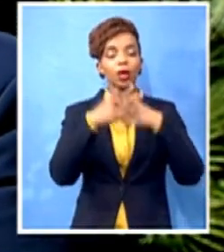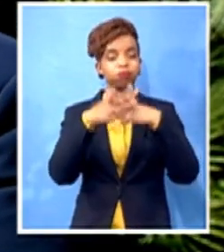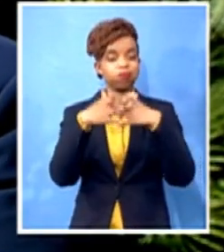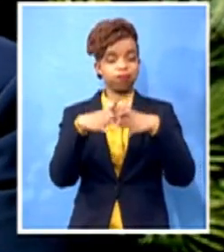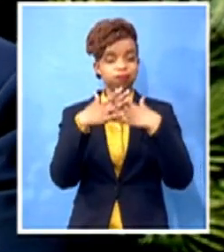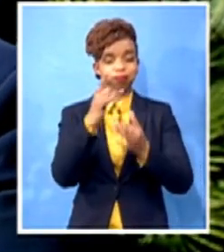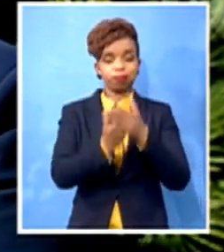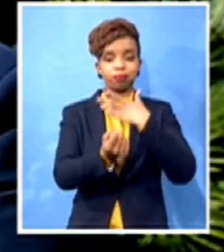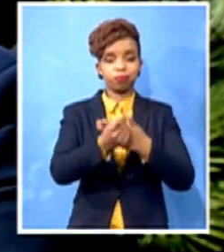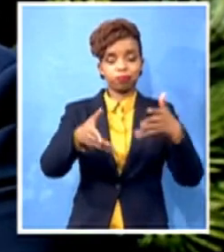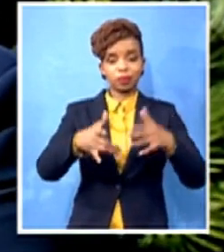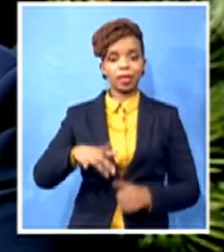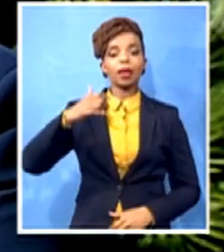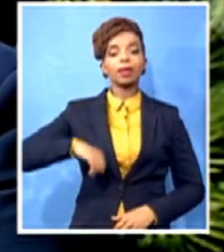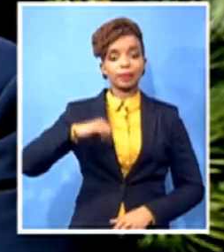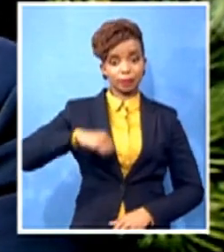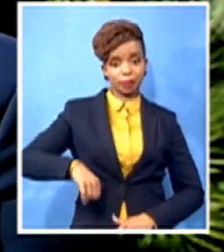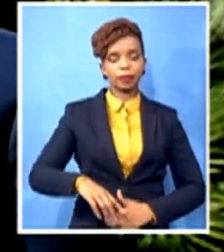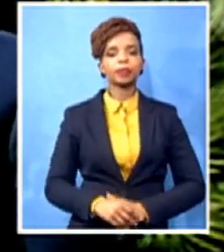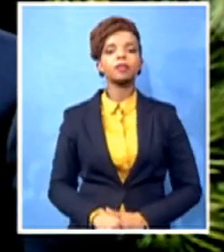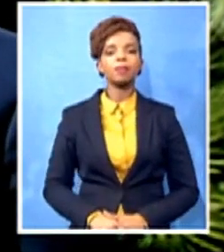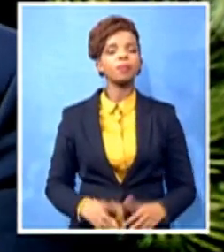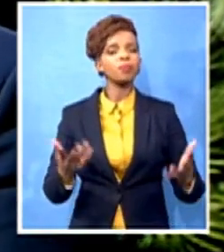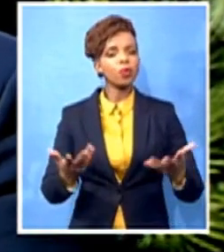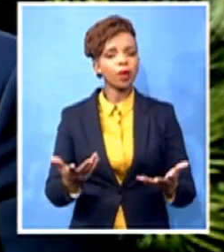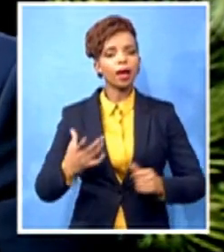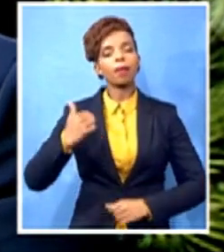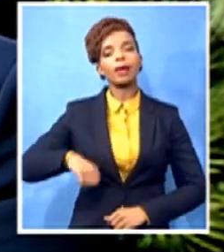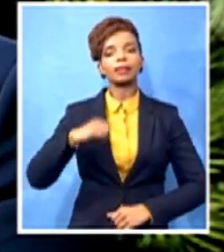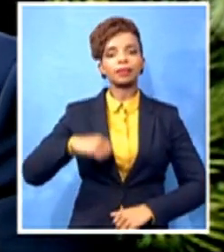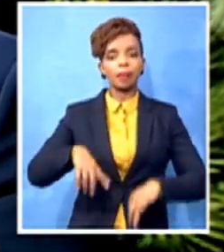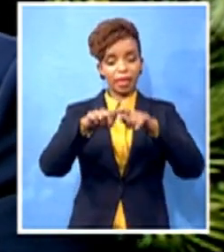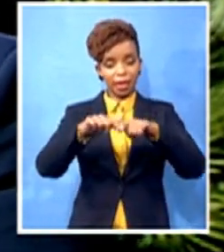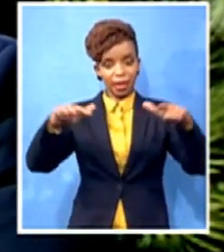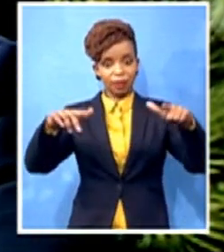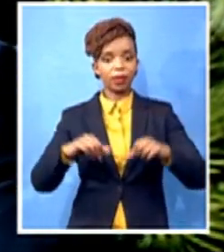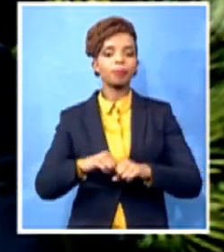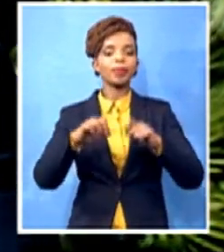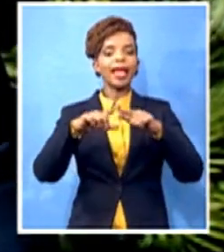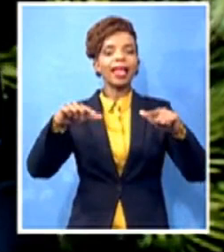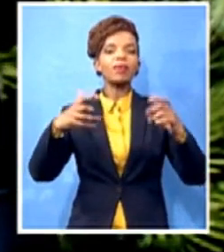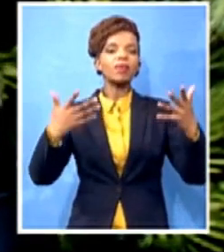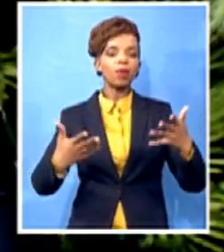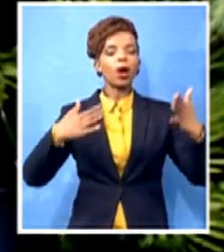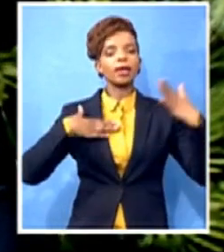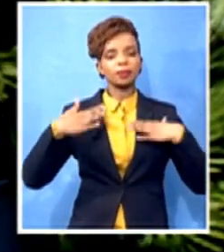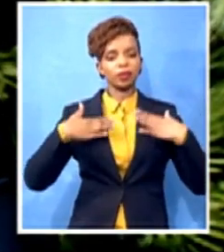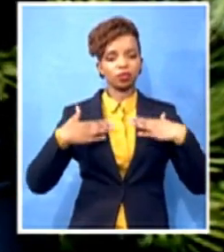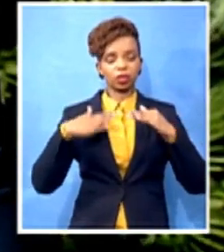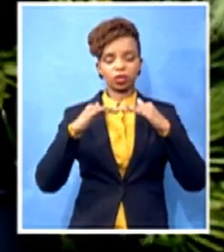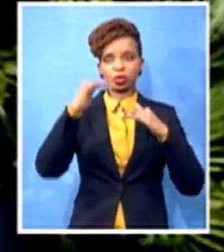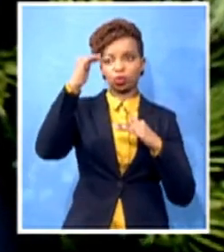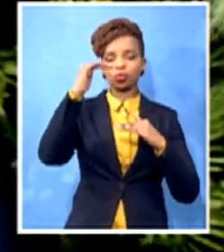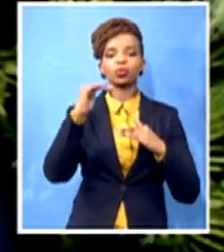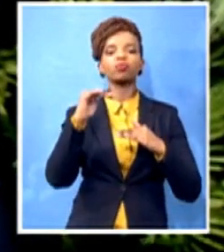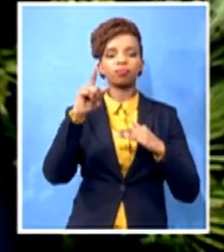municipal level, at the level of administration, up to the level of the average citizen. If you look at municipal reports, the annual